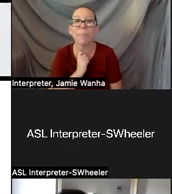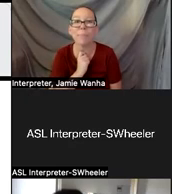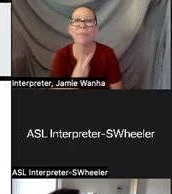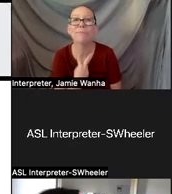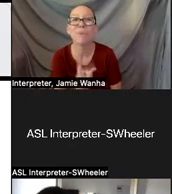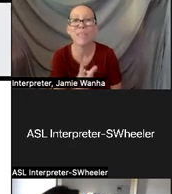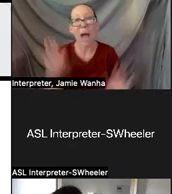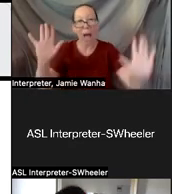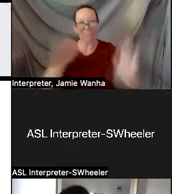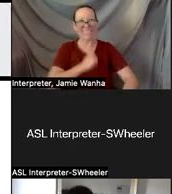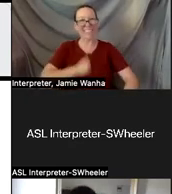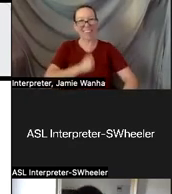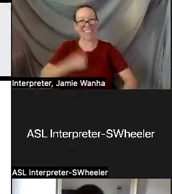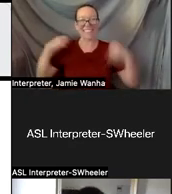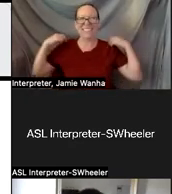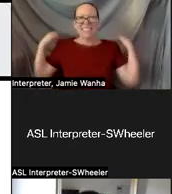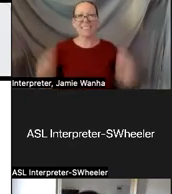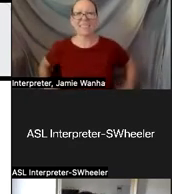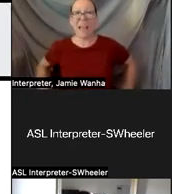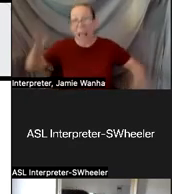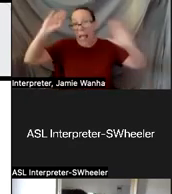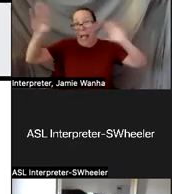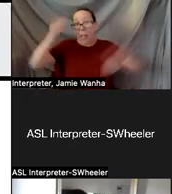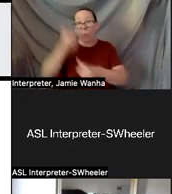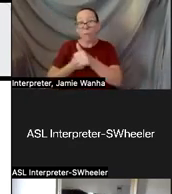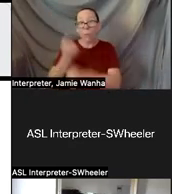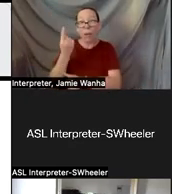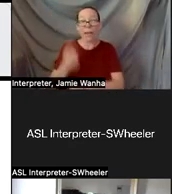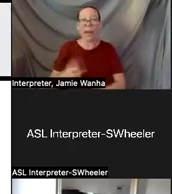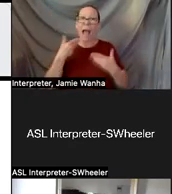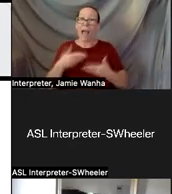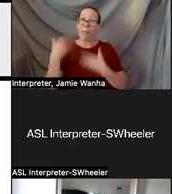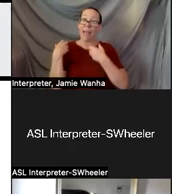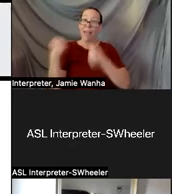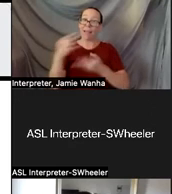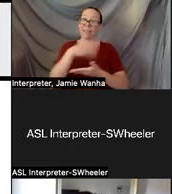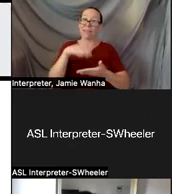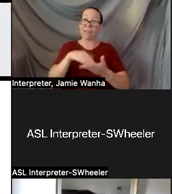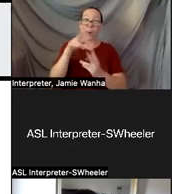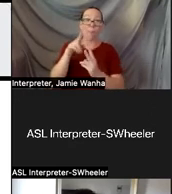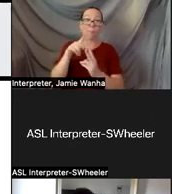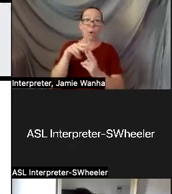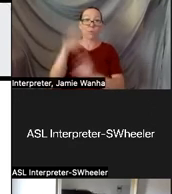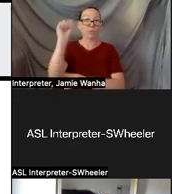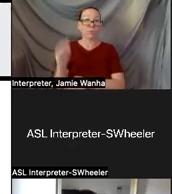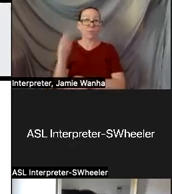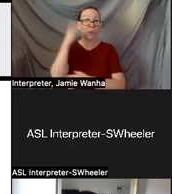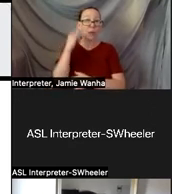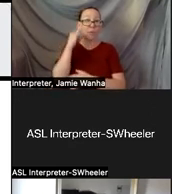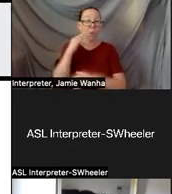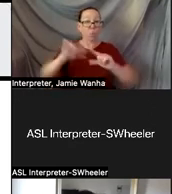There you go. About that. Hello, everyone. So I'm with Health Center Partners of Southern California, and we are a consortium